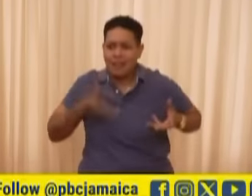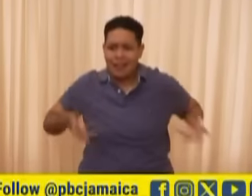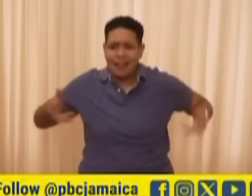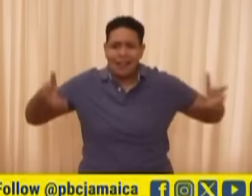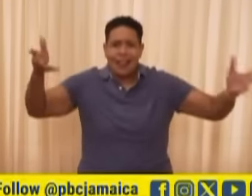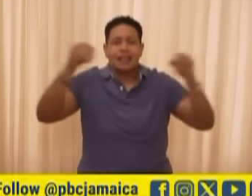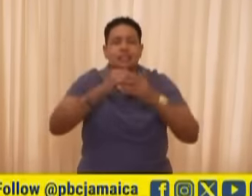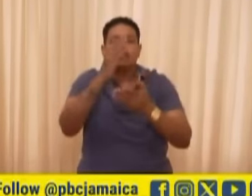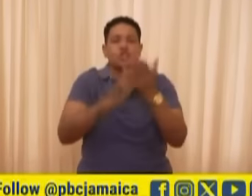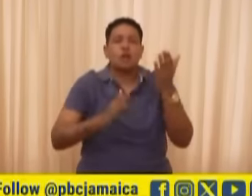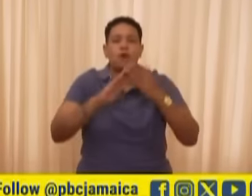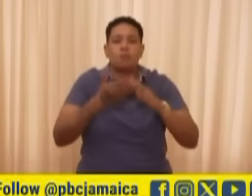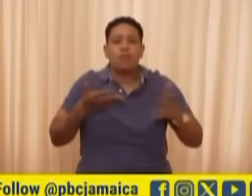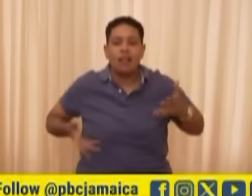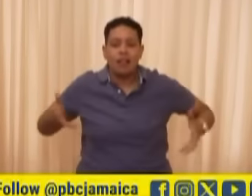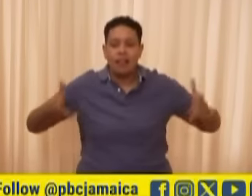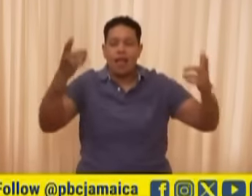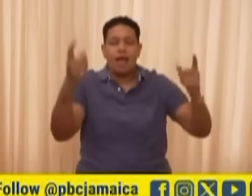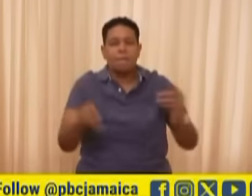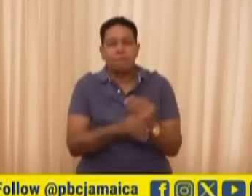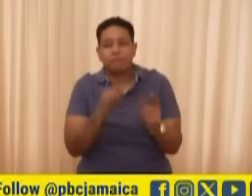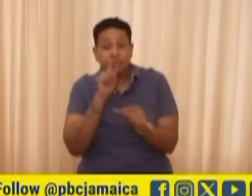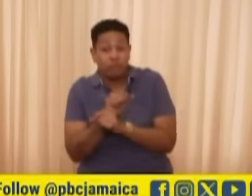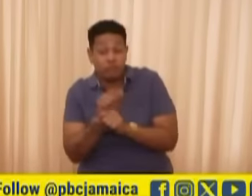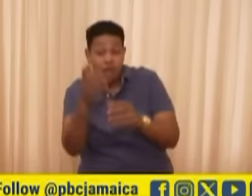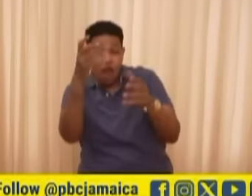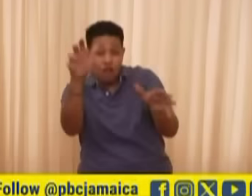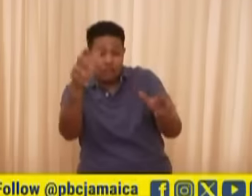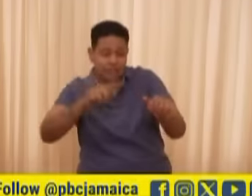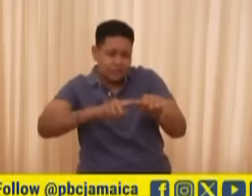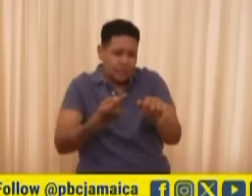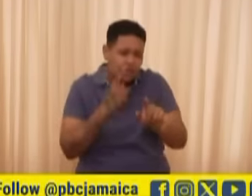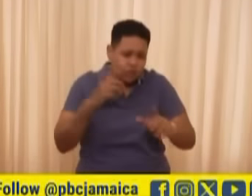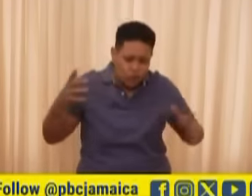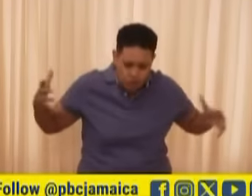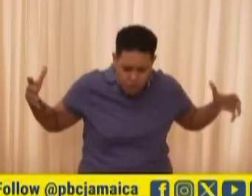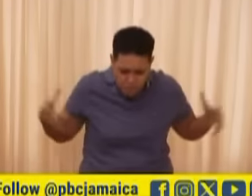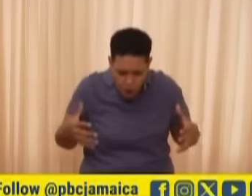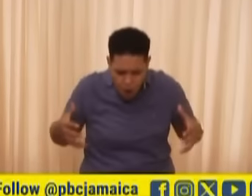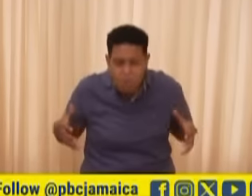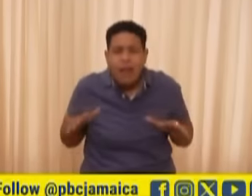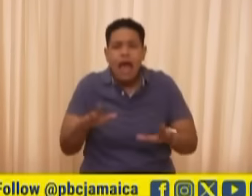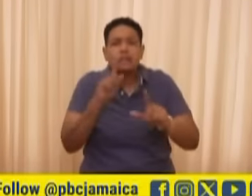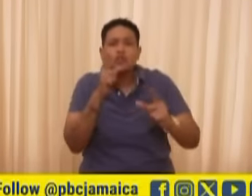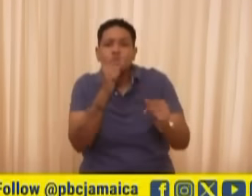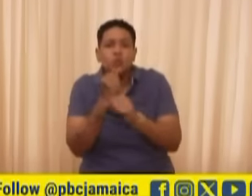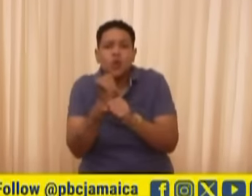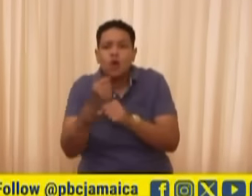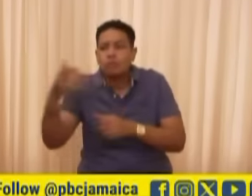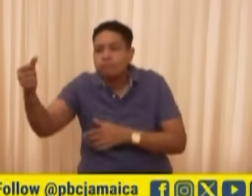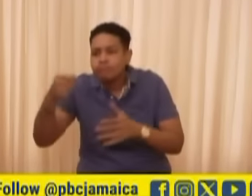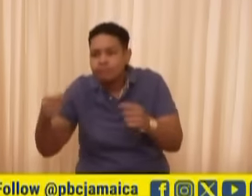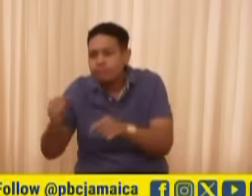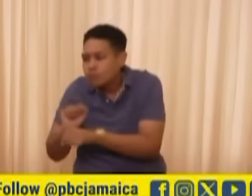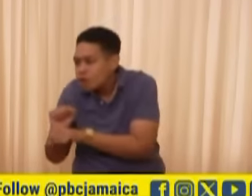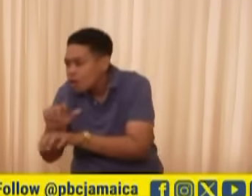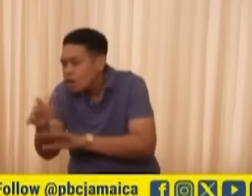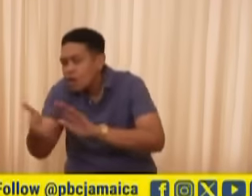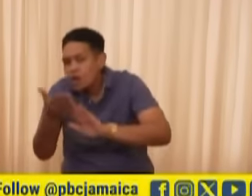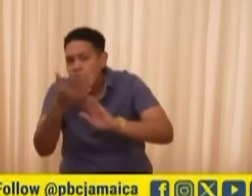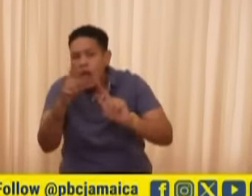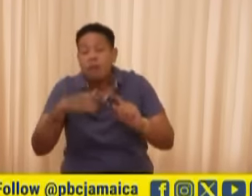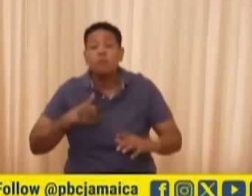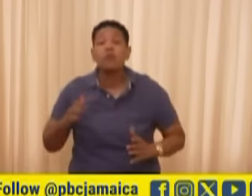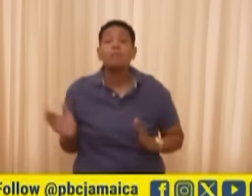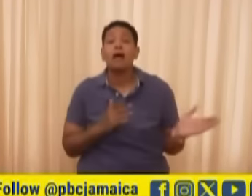exist in certain communities that are already starting to mobilize and doing work. We intend to reach out to